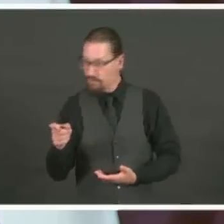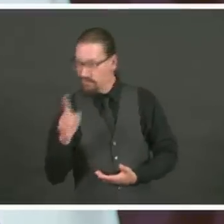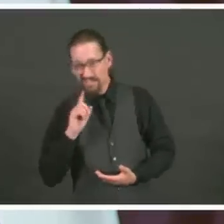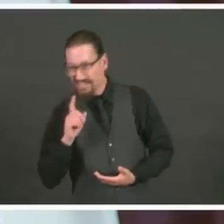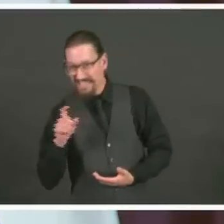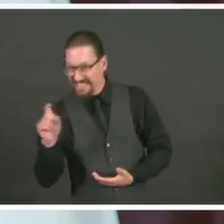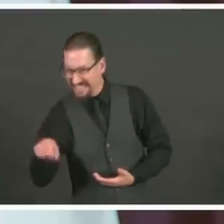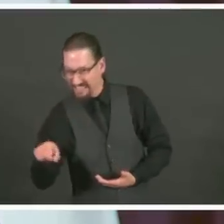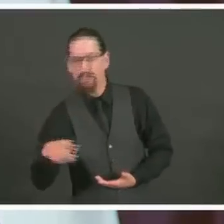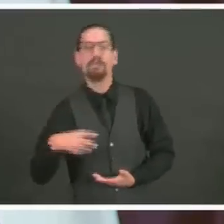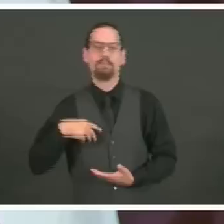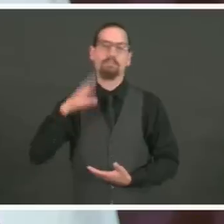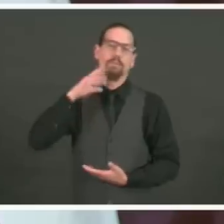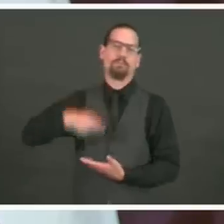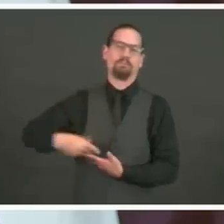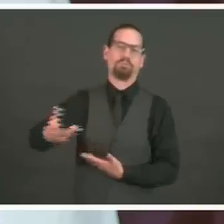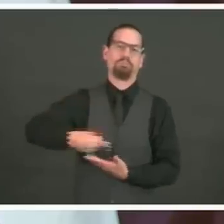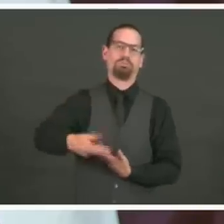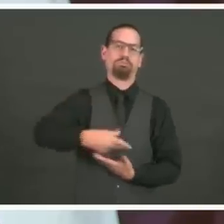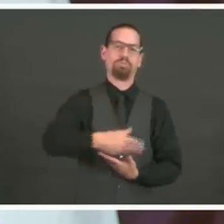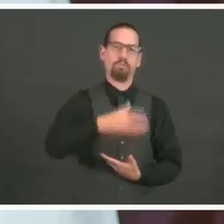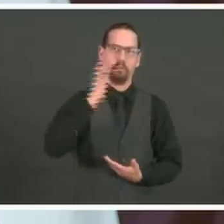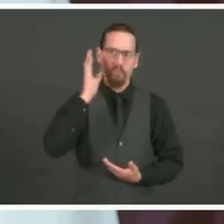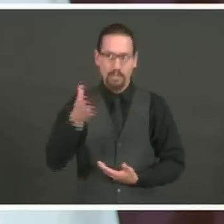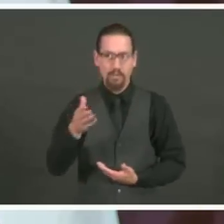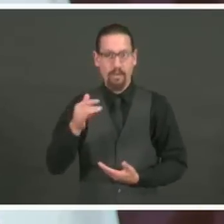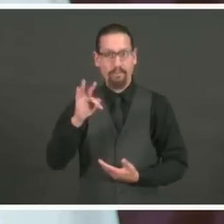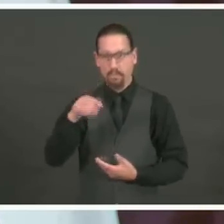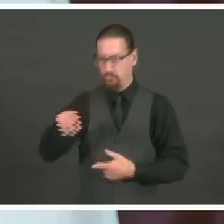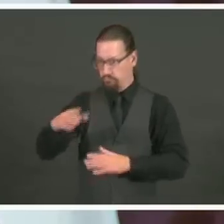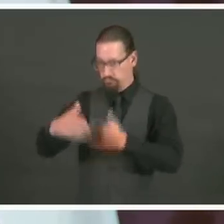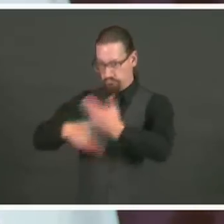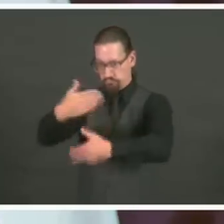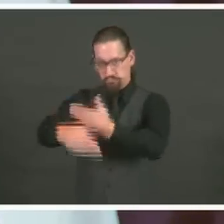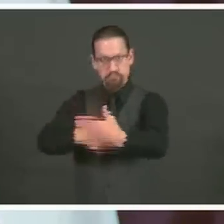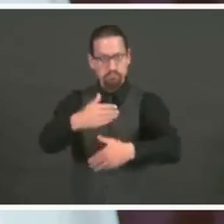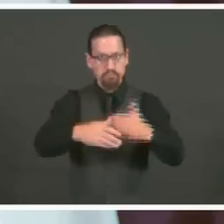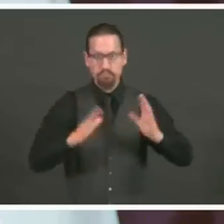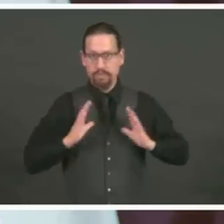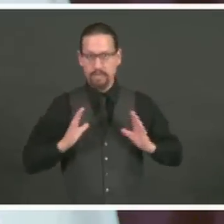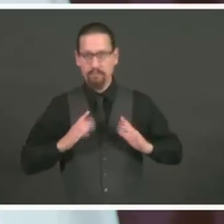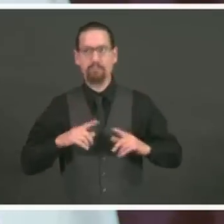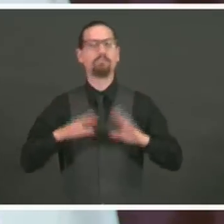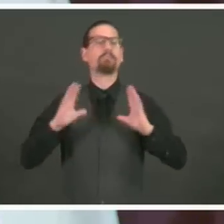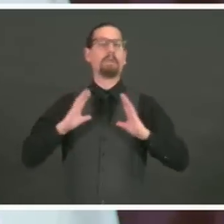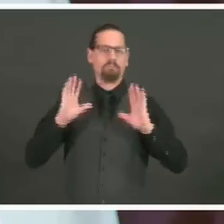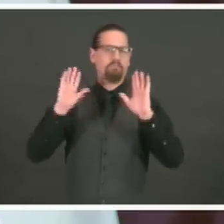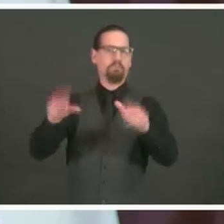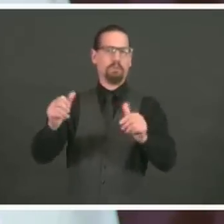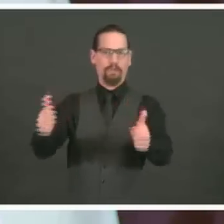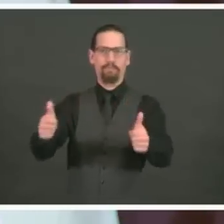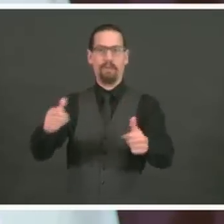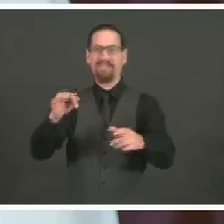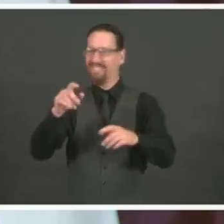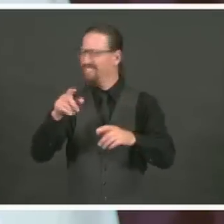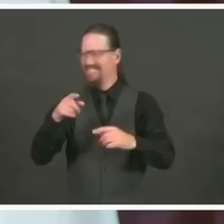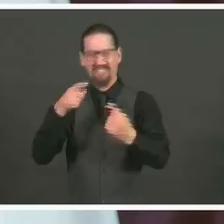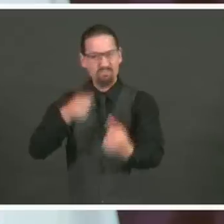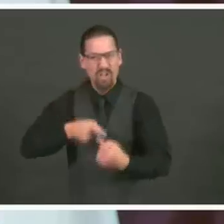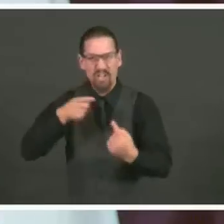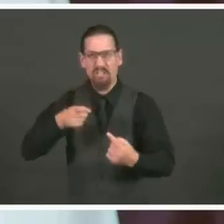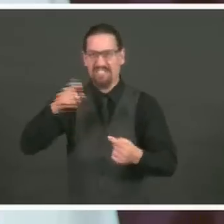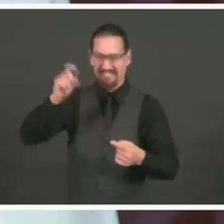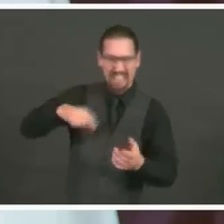enough, or where cities and towns, for whatever reason, can't get the supplies. So what am I talking about? This week,